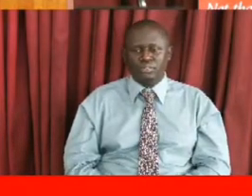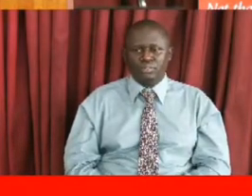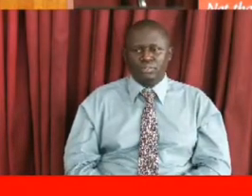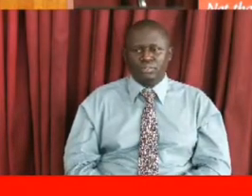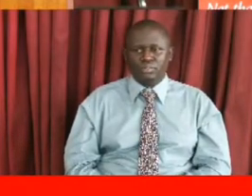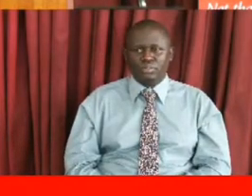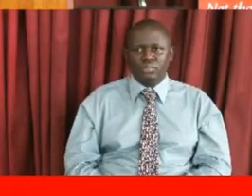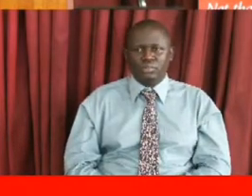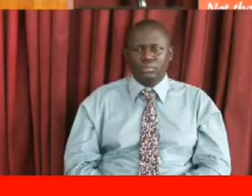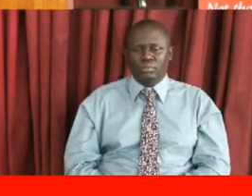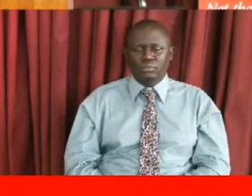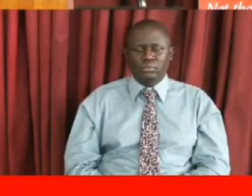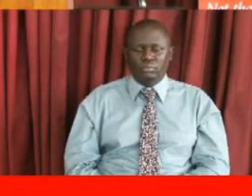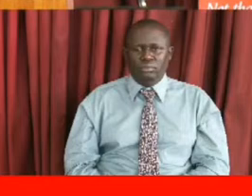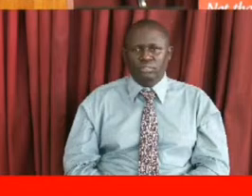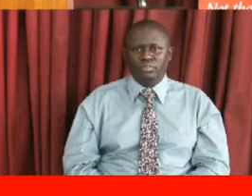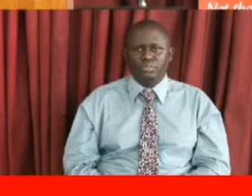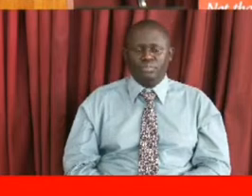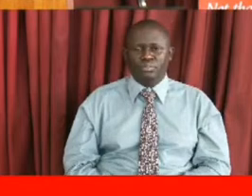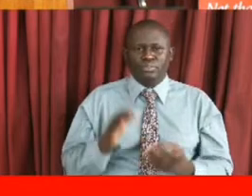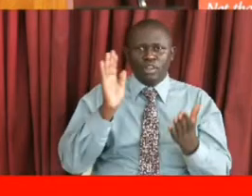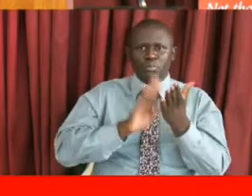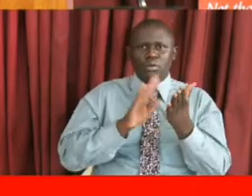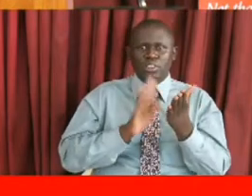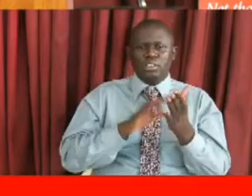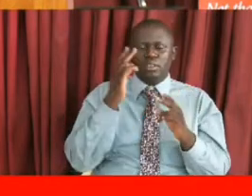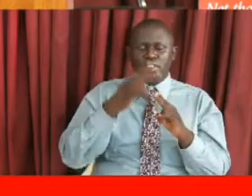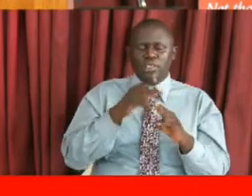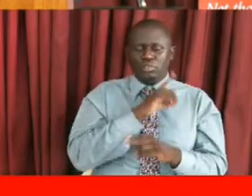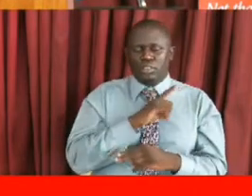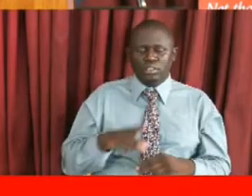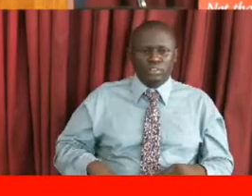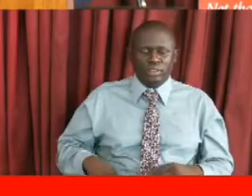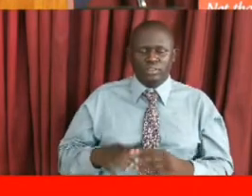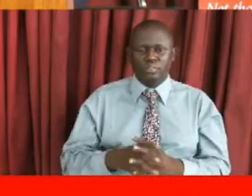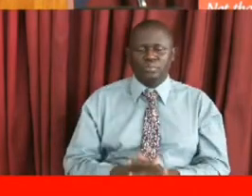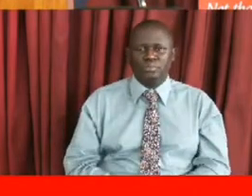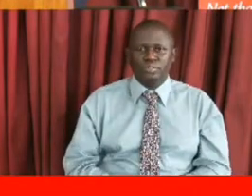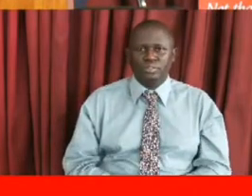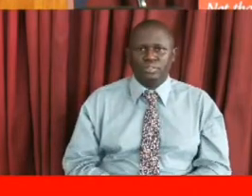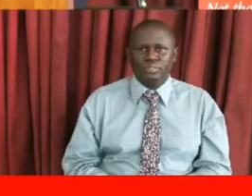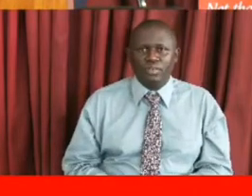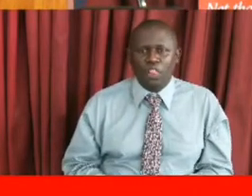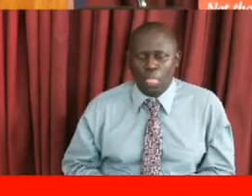amen praise the name of the Lord amen